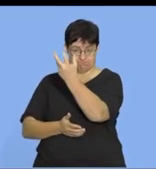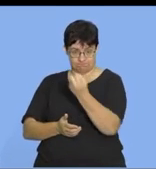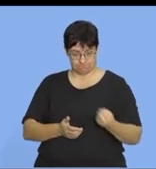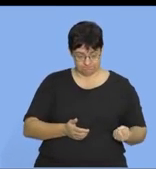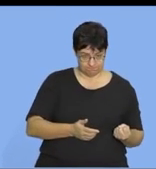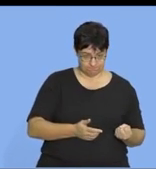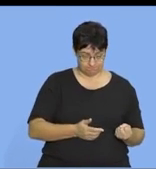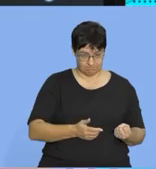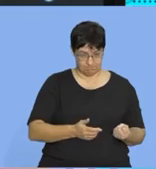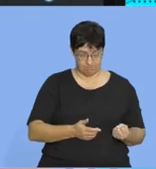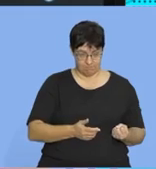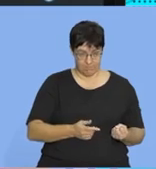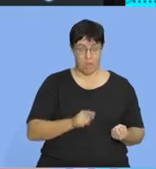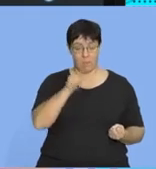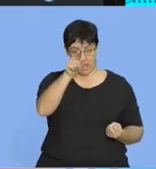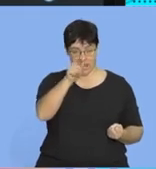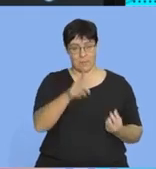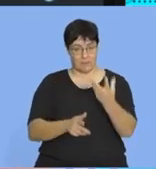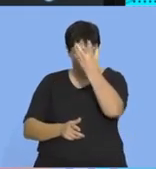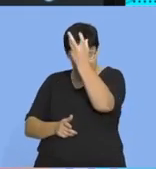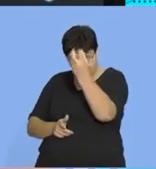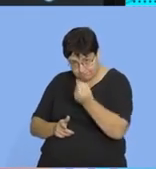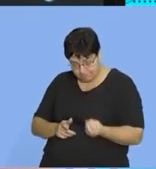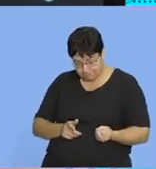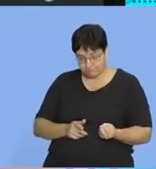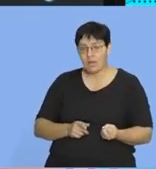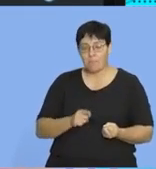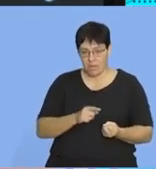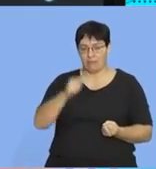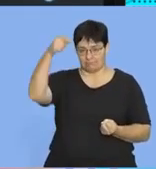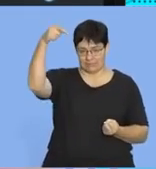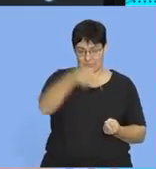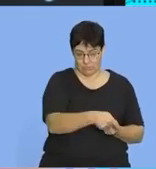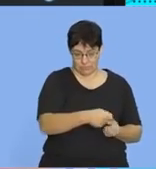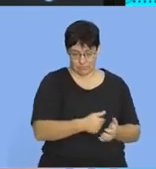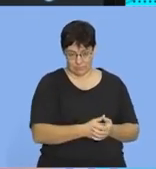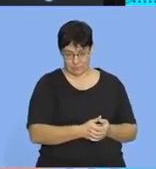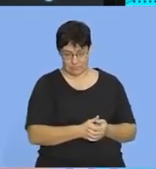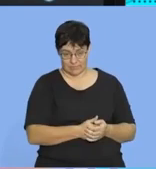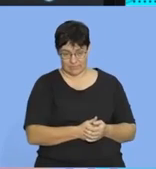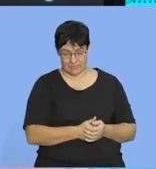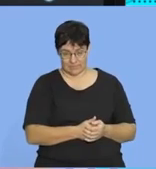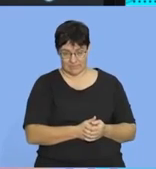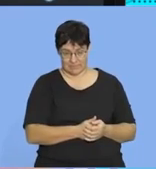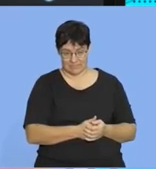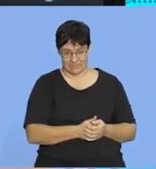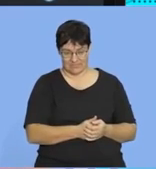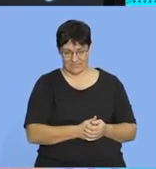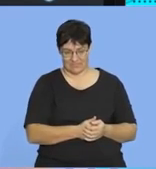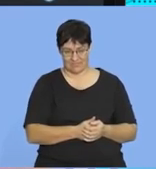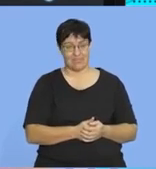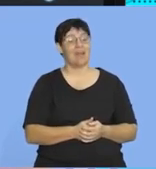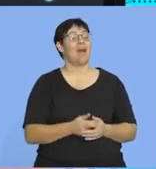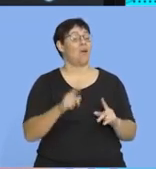don't say attraction now because it's Earth on plane. Plane comes down. Okay,